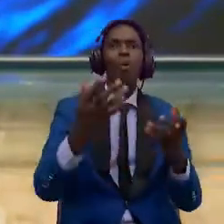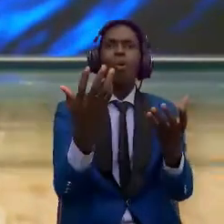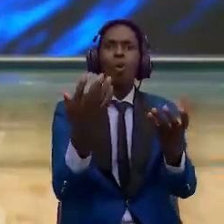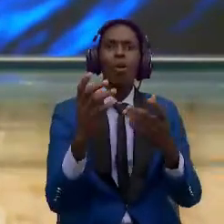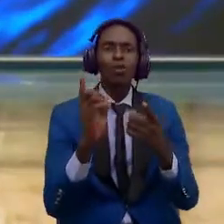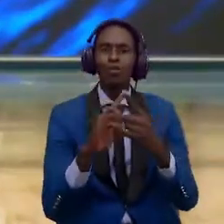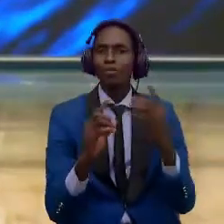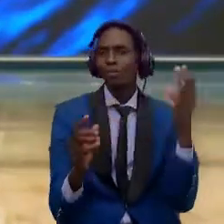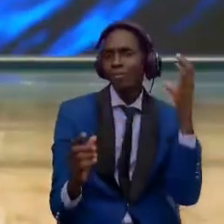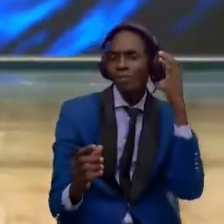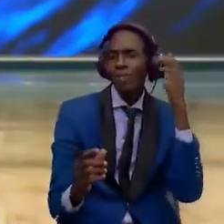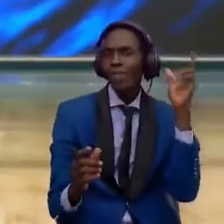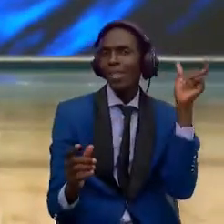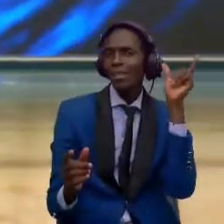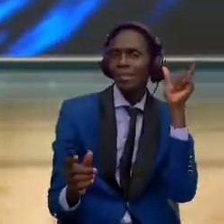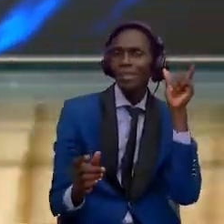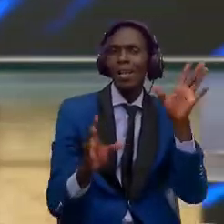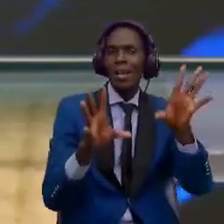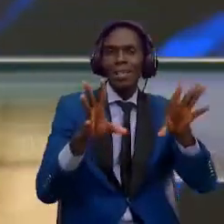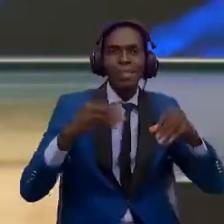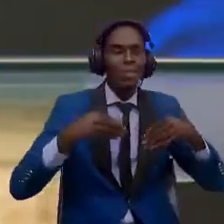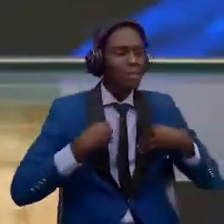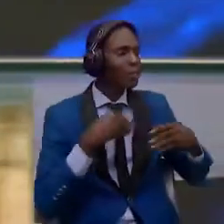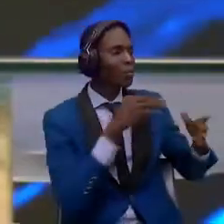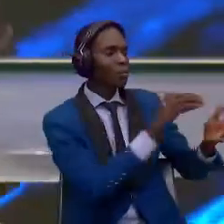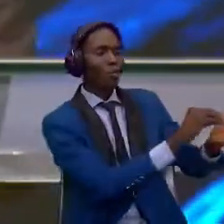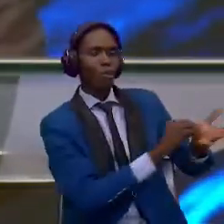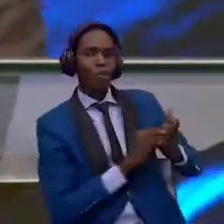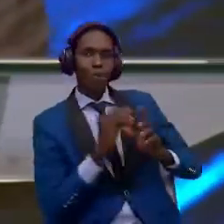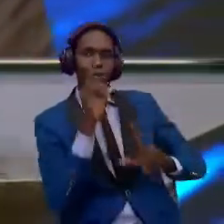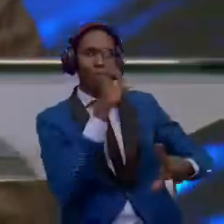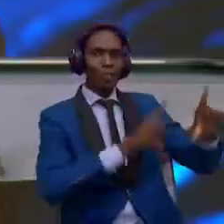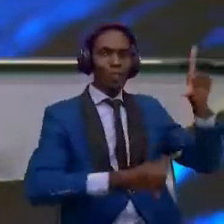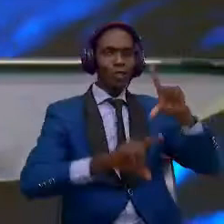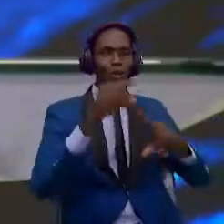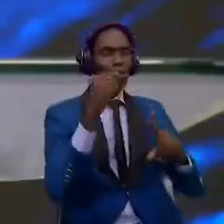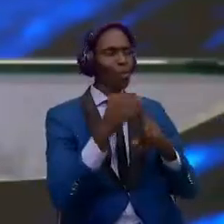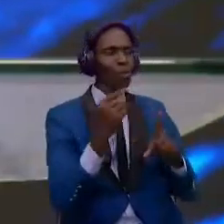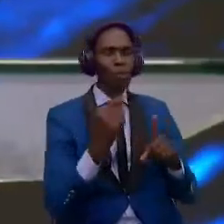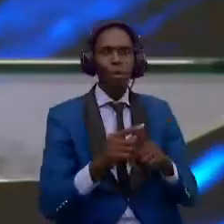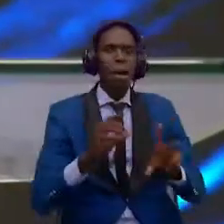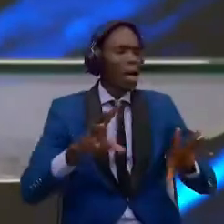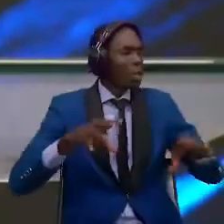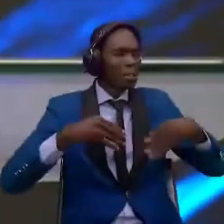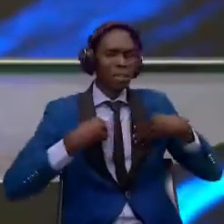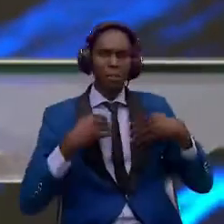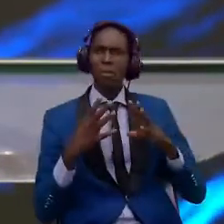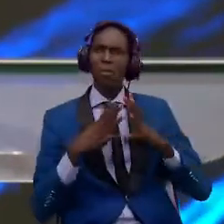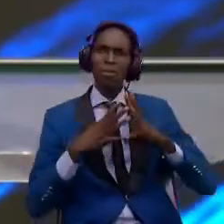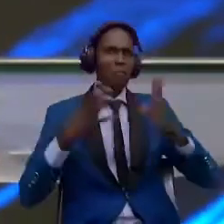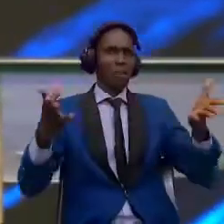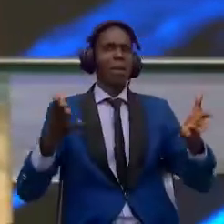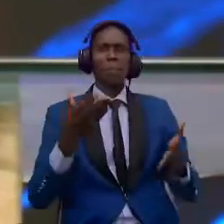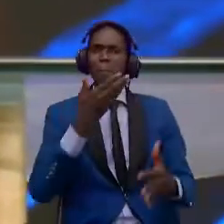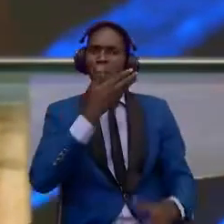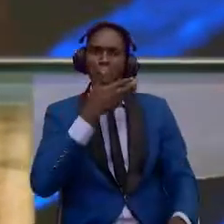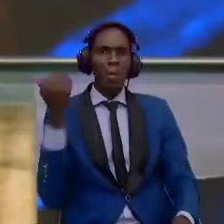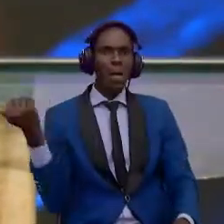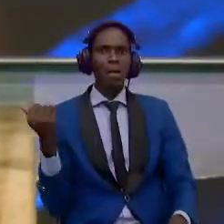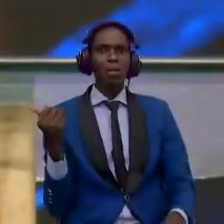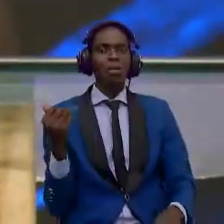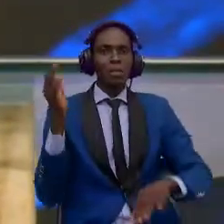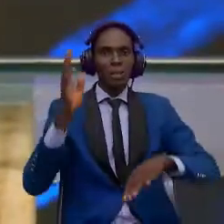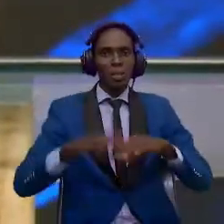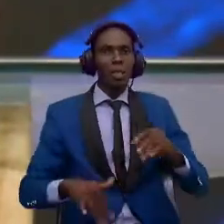to contribute something. And he said, he's not coming now, but I can assure you, I'm going to keep on putting pressure